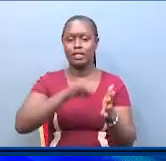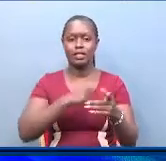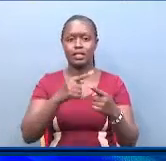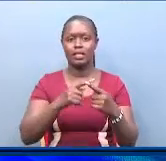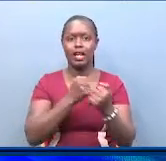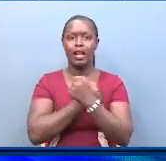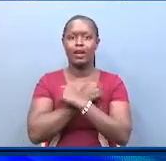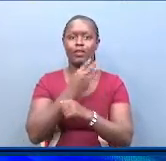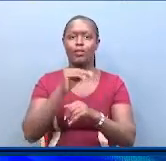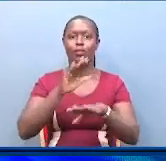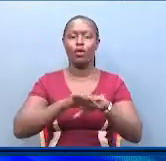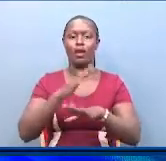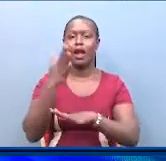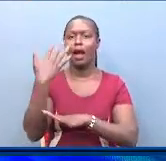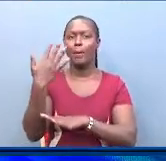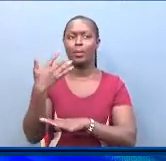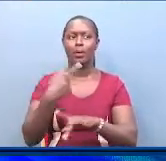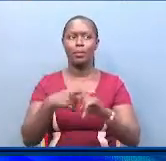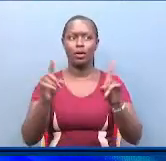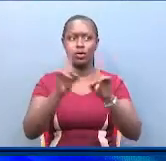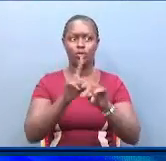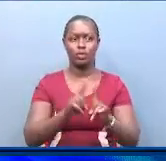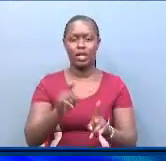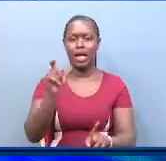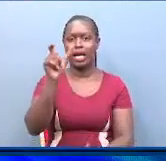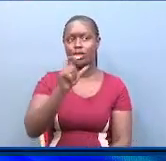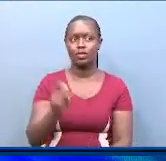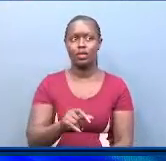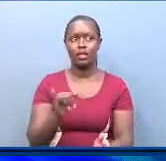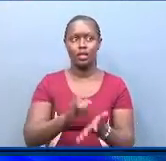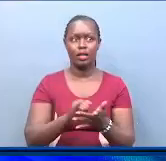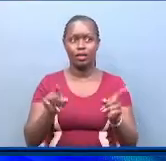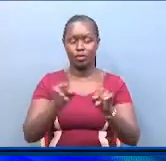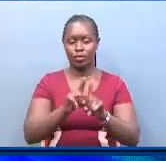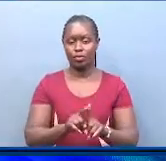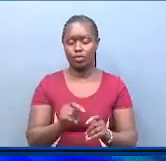paper. Even those other regions that love